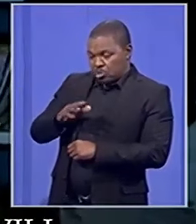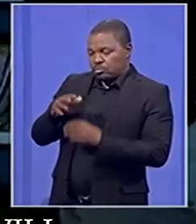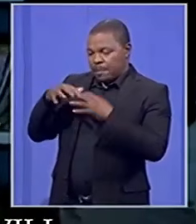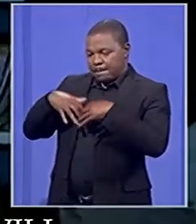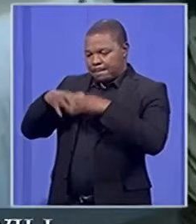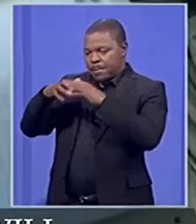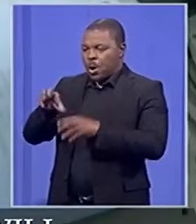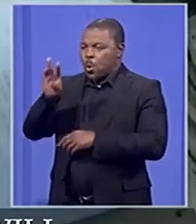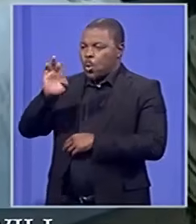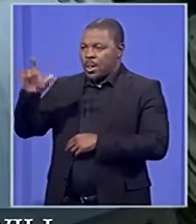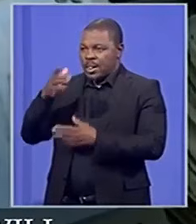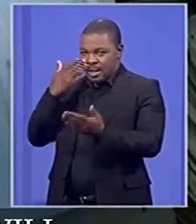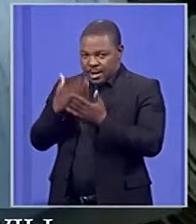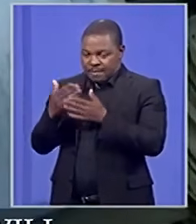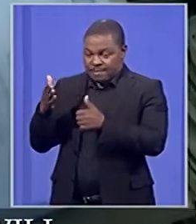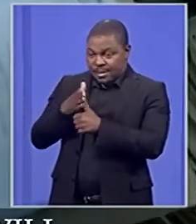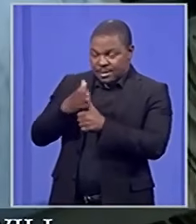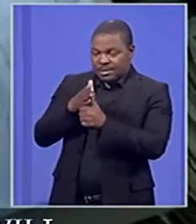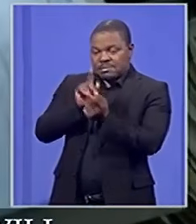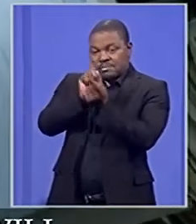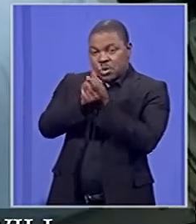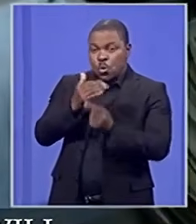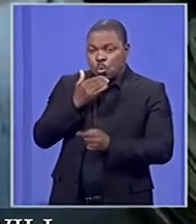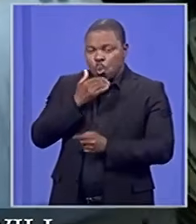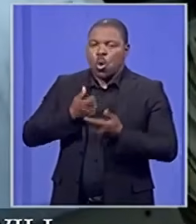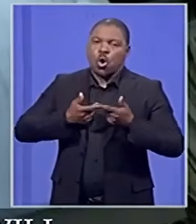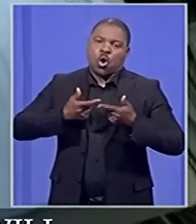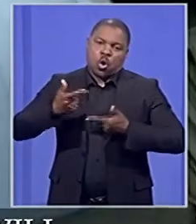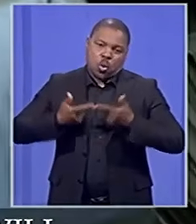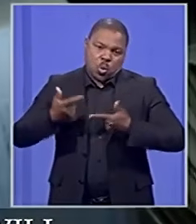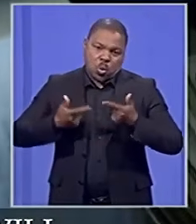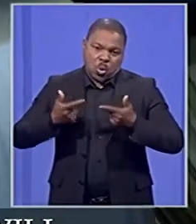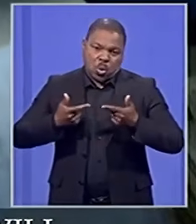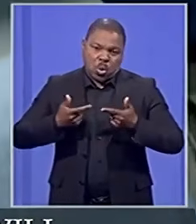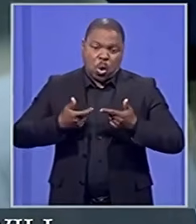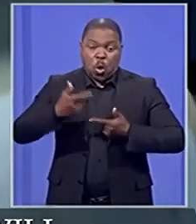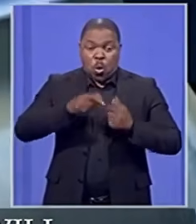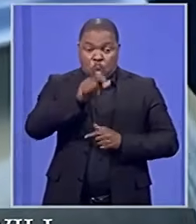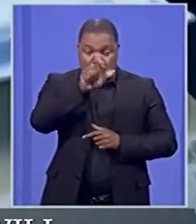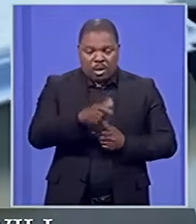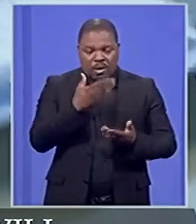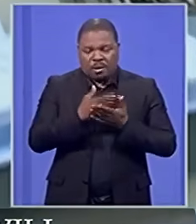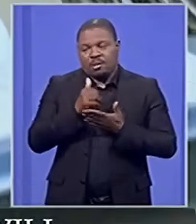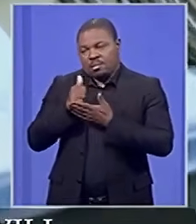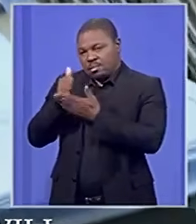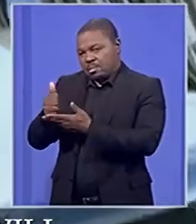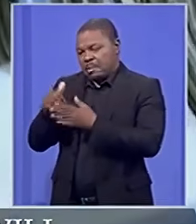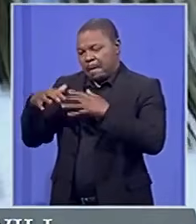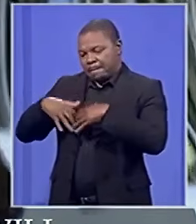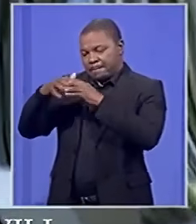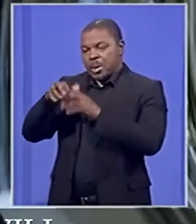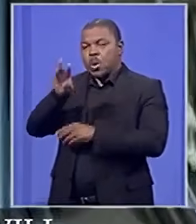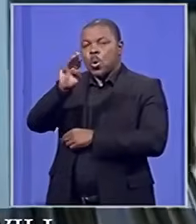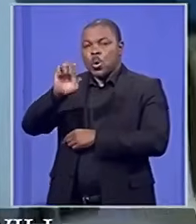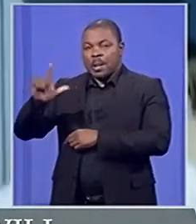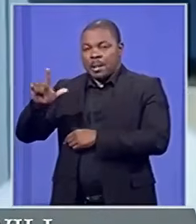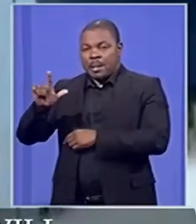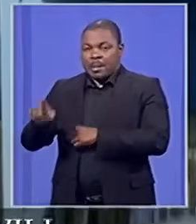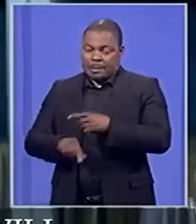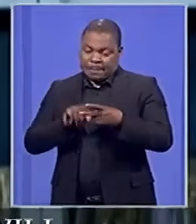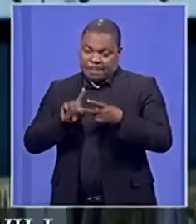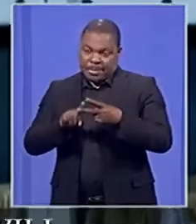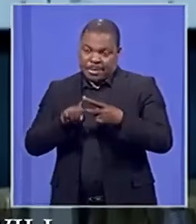a ikopanya le maqwetha a tla mo thusa hore a kgone hore a etse will. Ntle le moo haholo ke